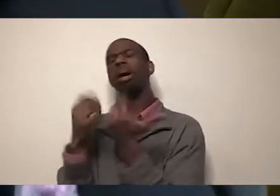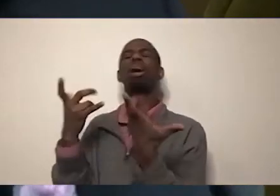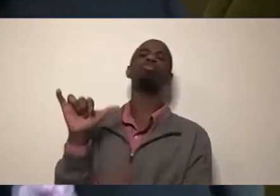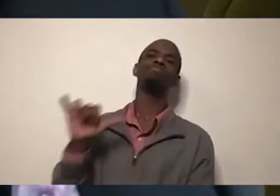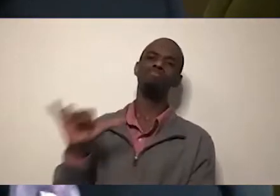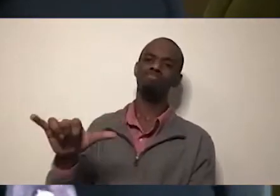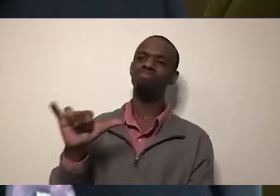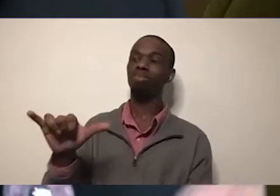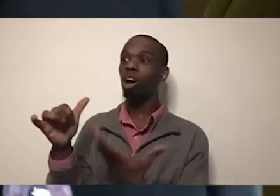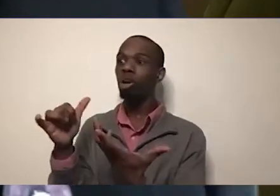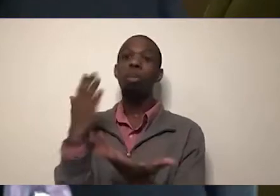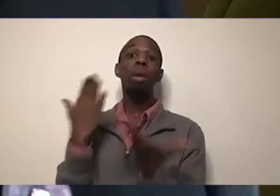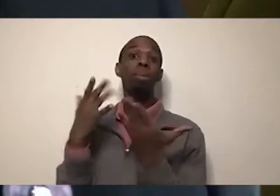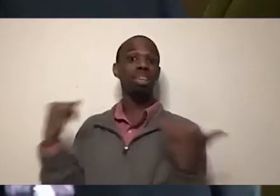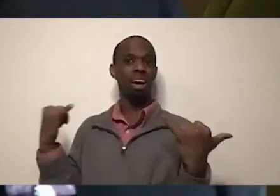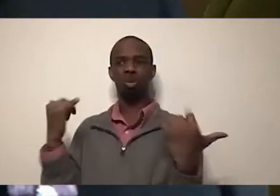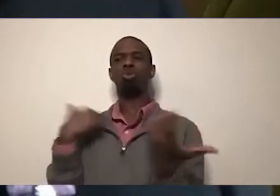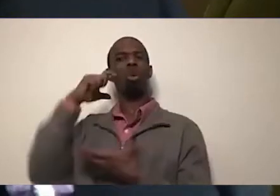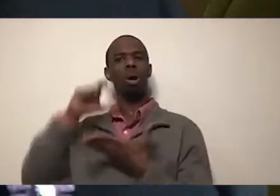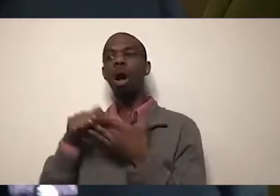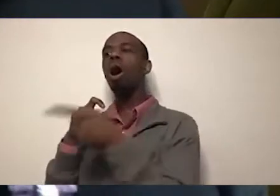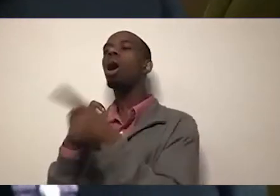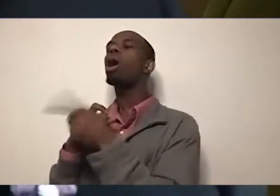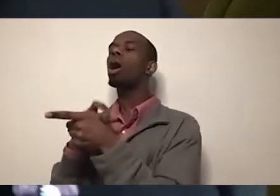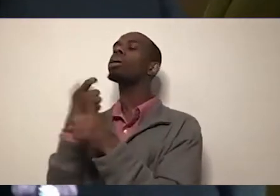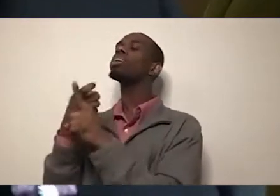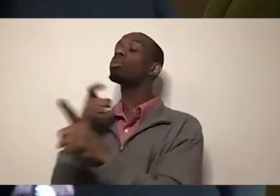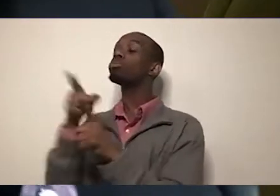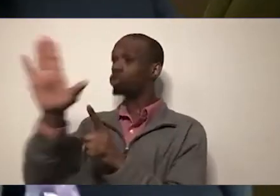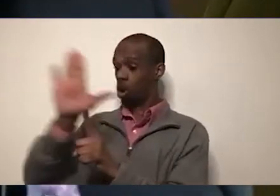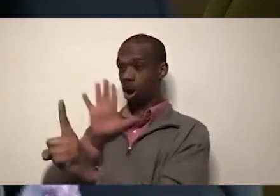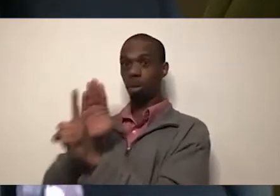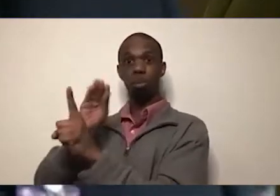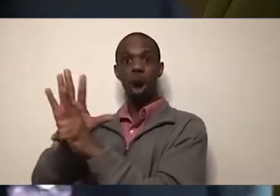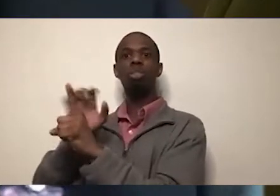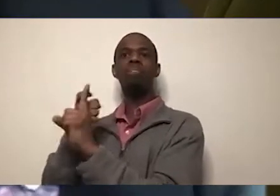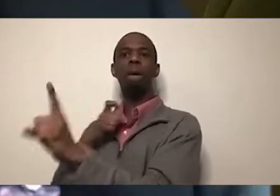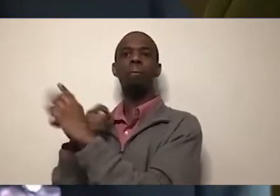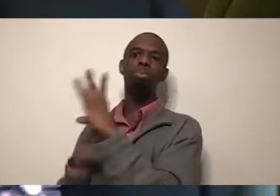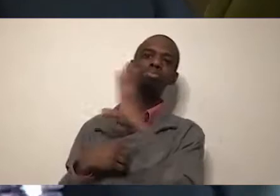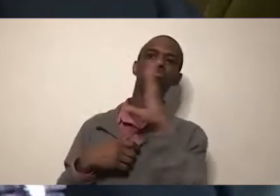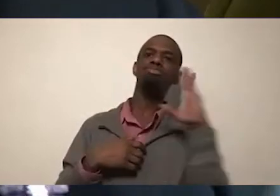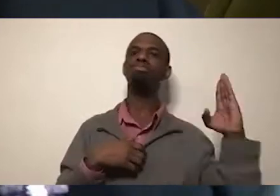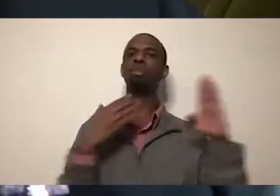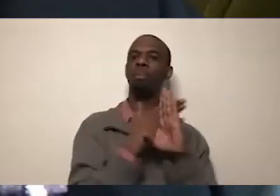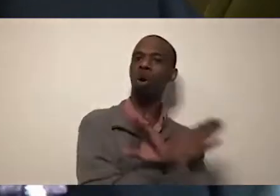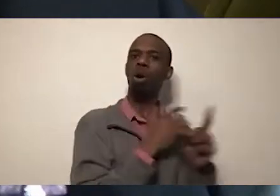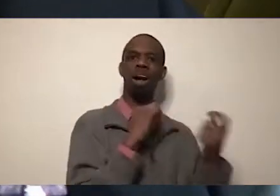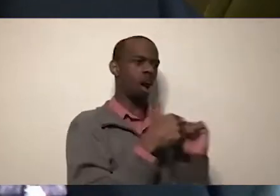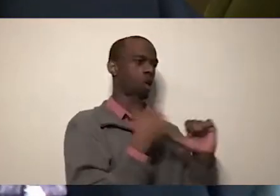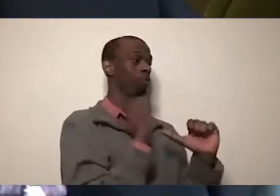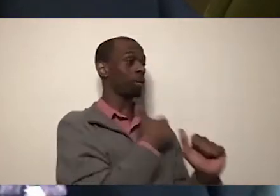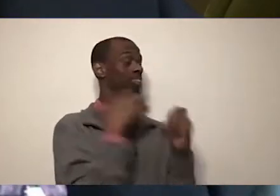know more, and I wanted people in general to know more about it to protect themselves. And that was one really